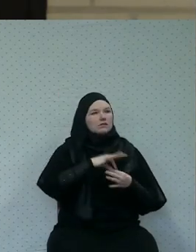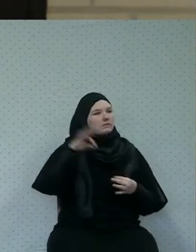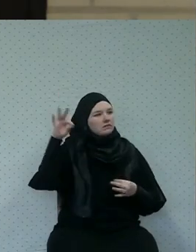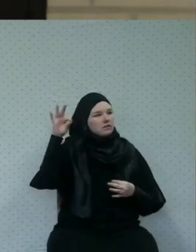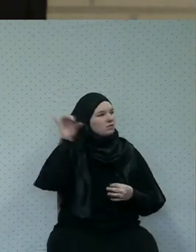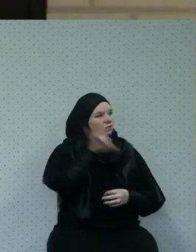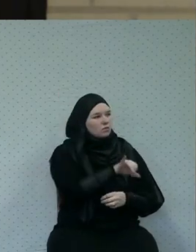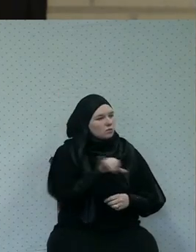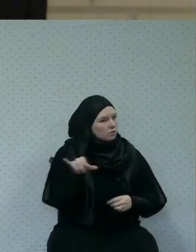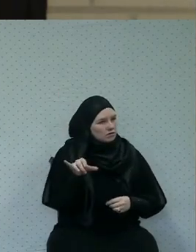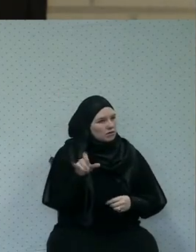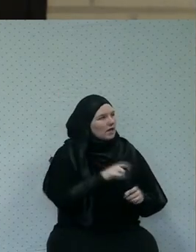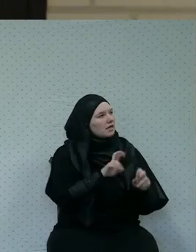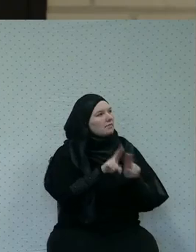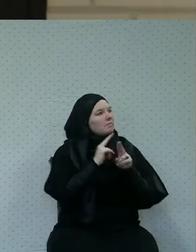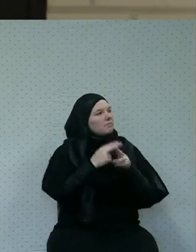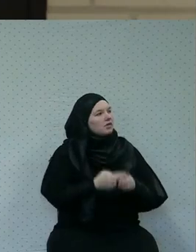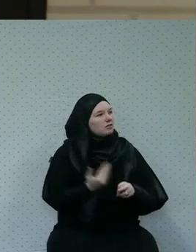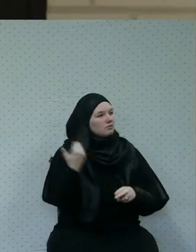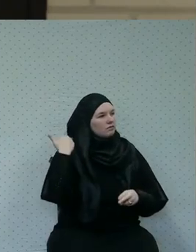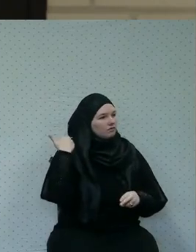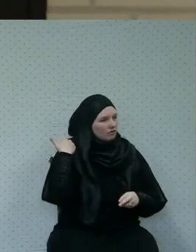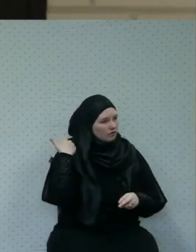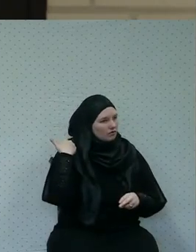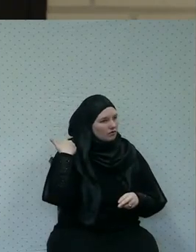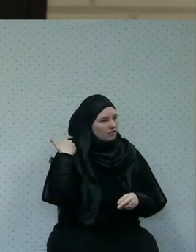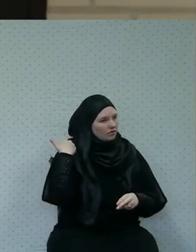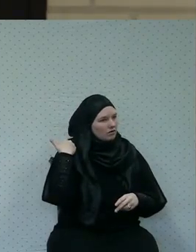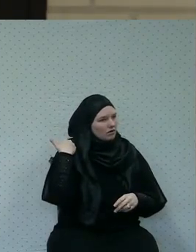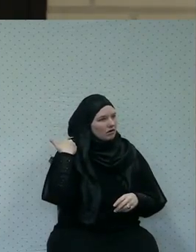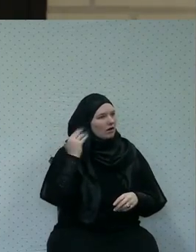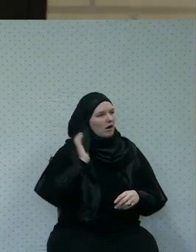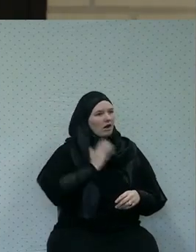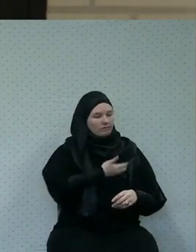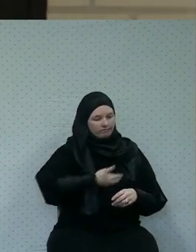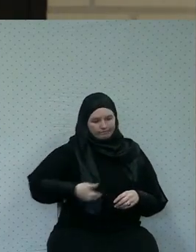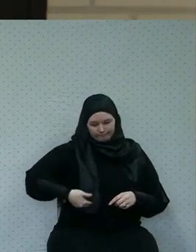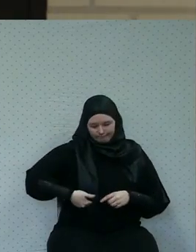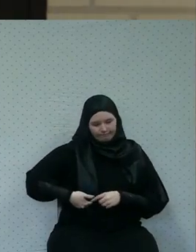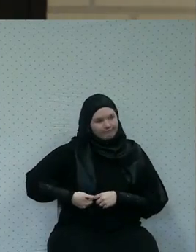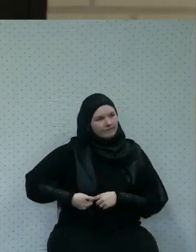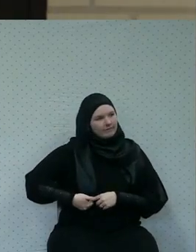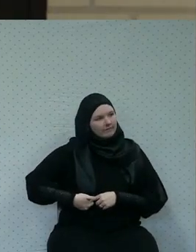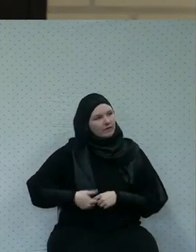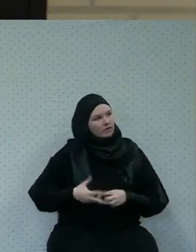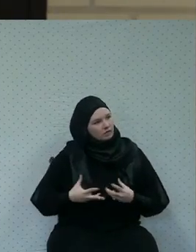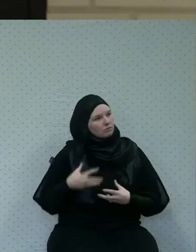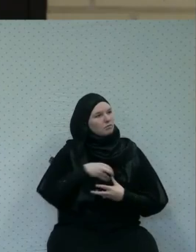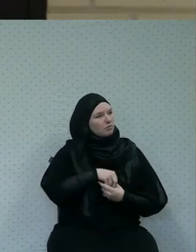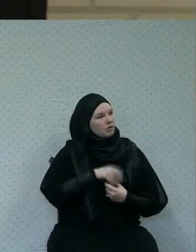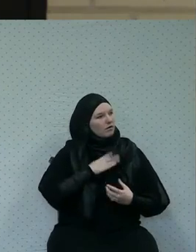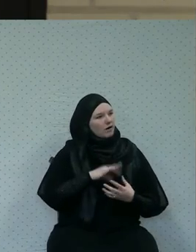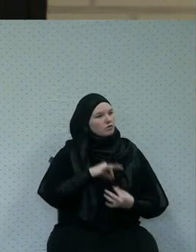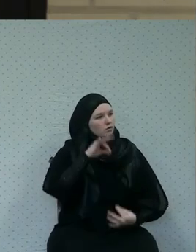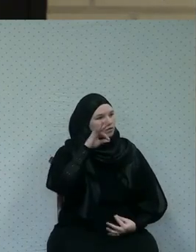likewise. As I mentioned before, I believe that our conscience is at the core of our heart and